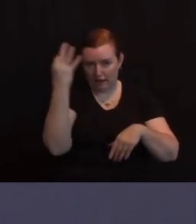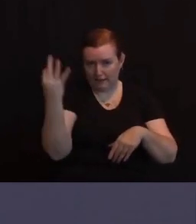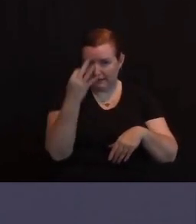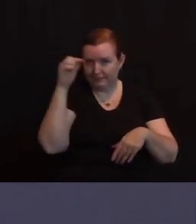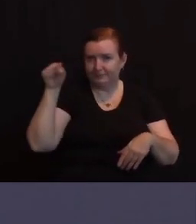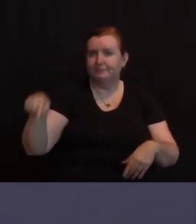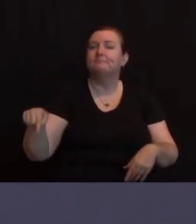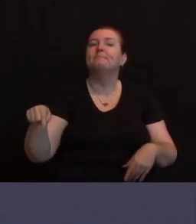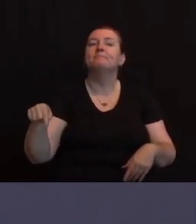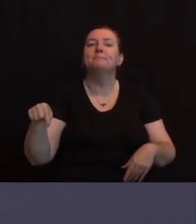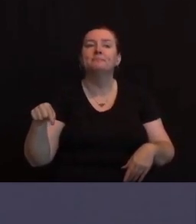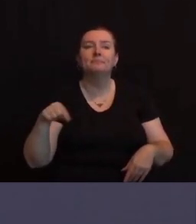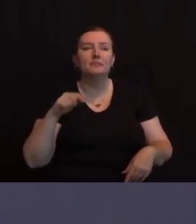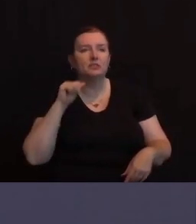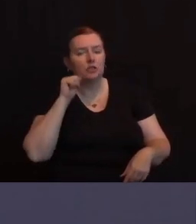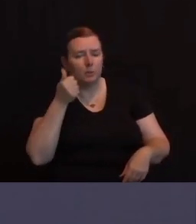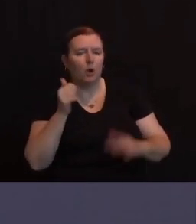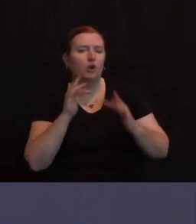virtually tomorrow.